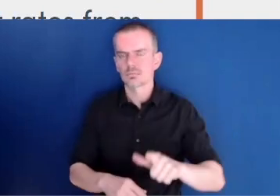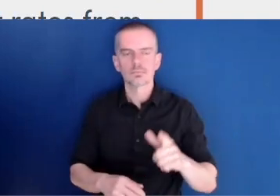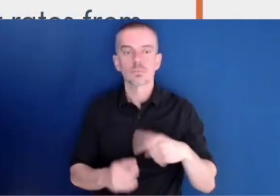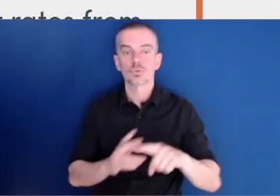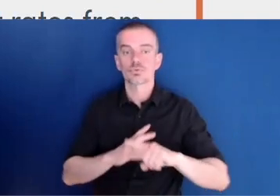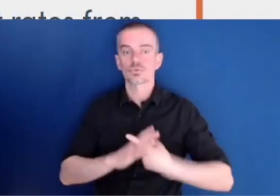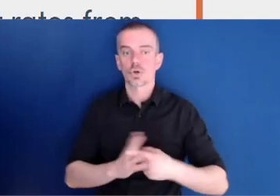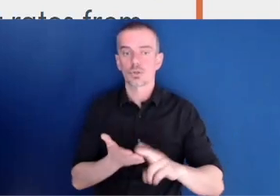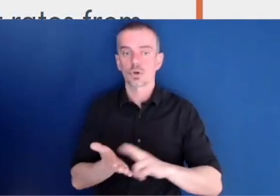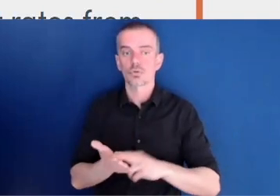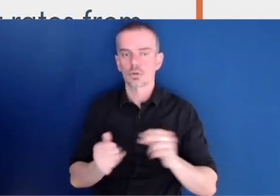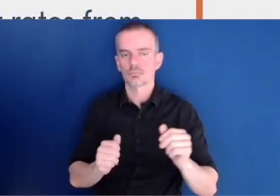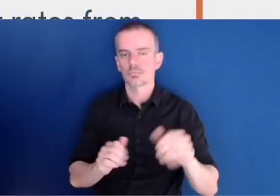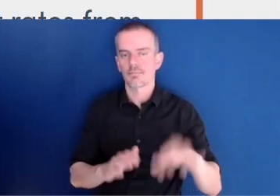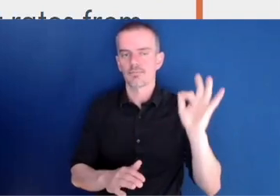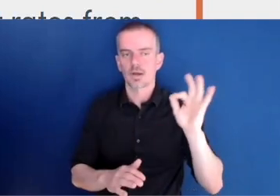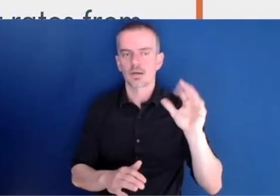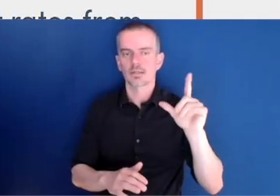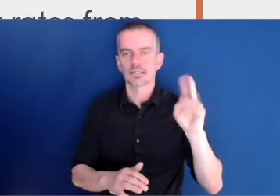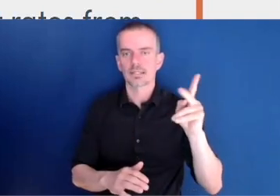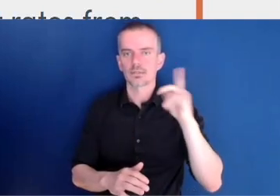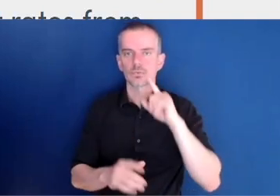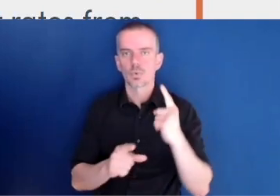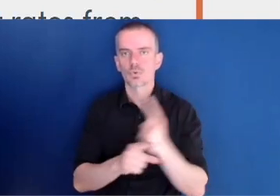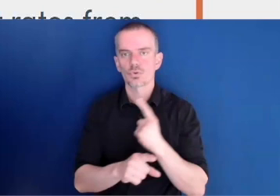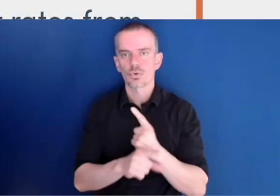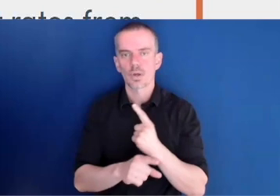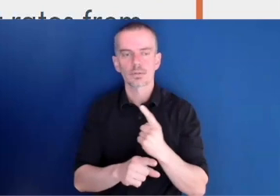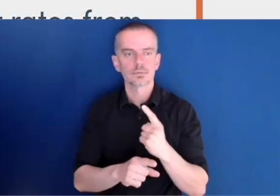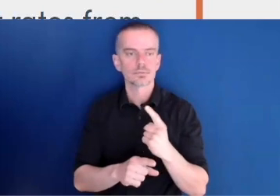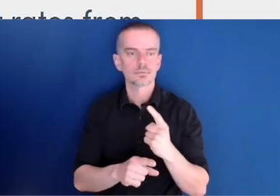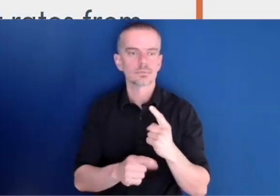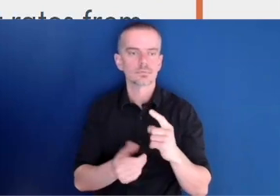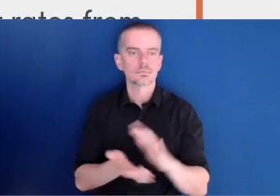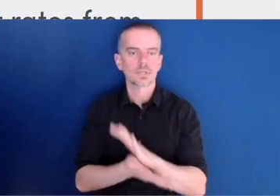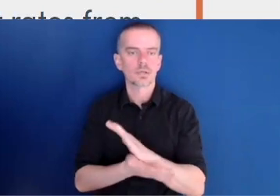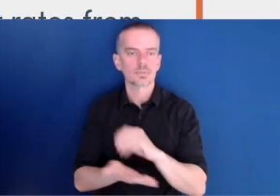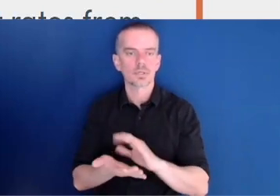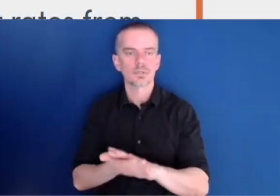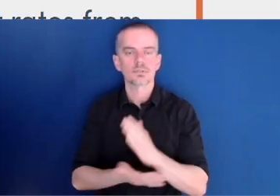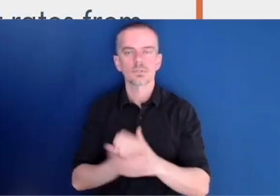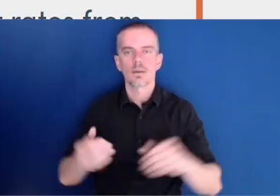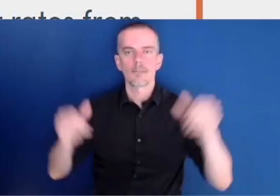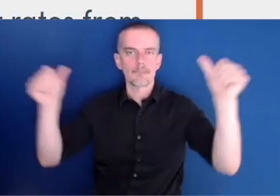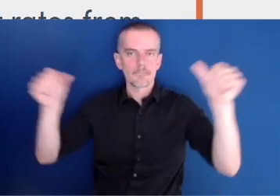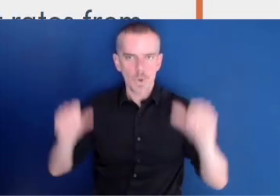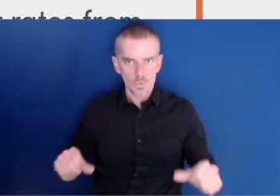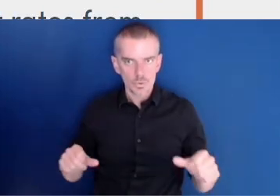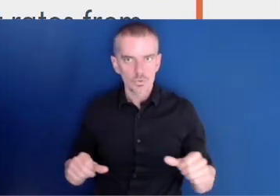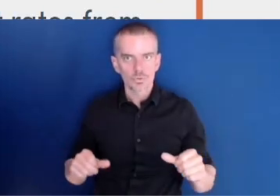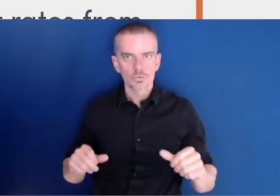you with like links to the correct correct documentation. So there's some posters, and then you also have to